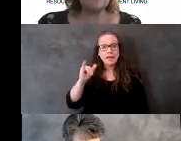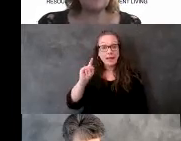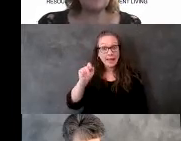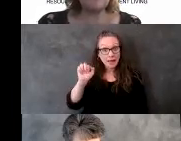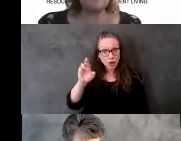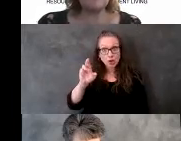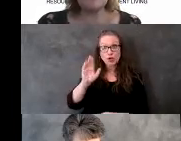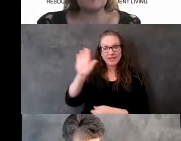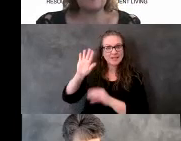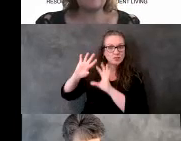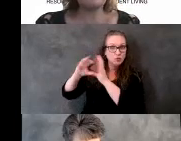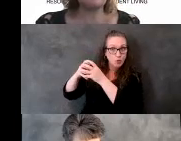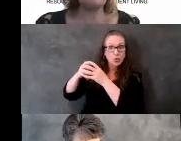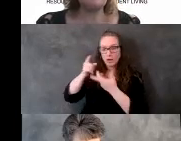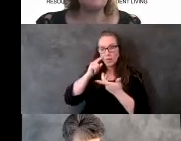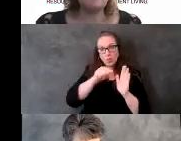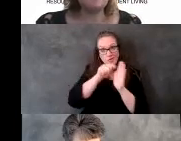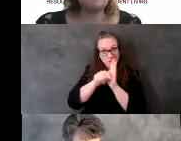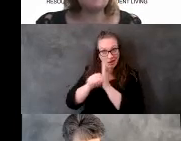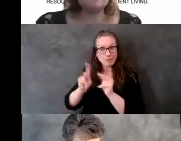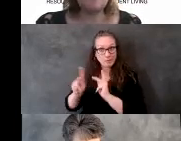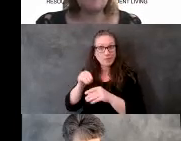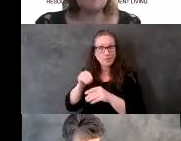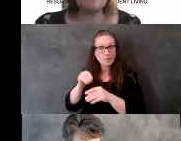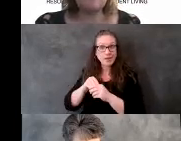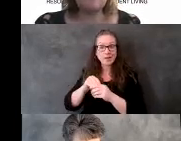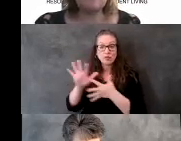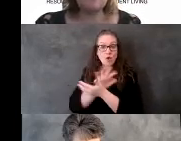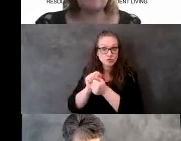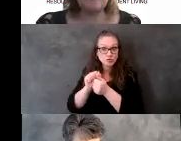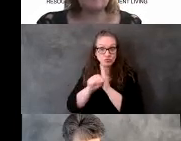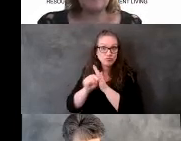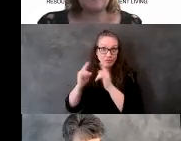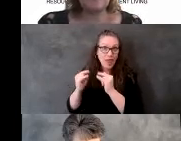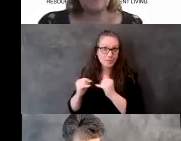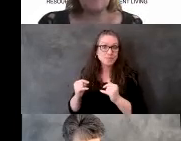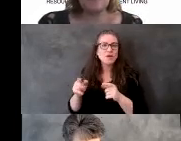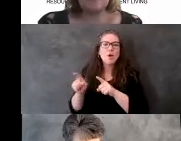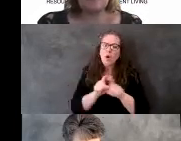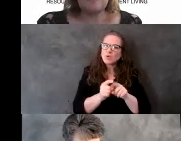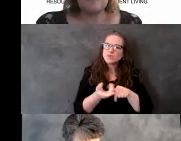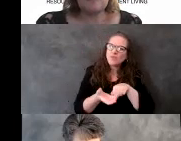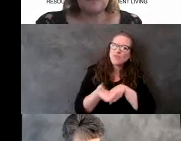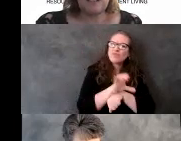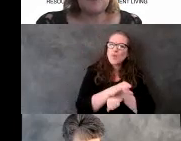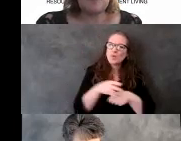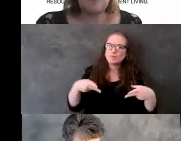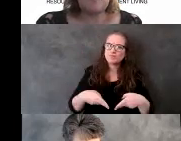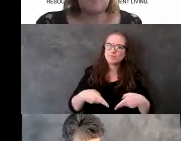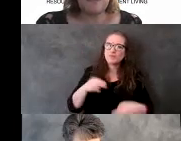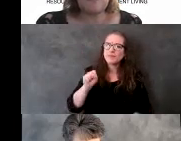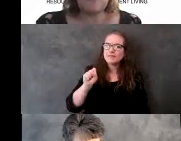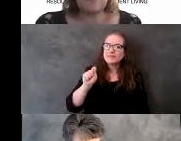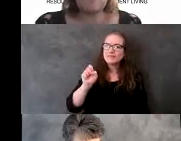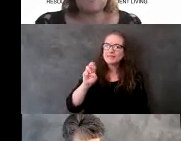crew in the concentration camps. And you also saw a lot of forced sterilization, like in America. Like I mentioned